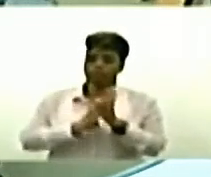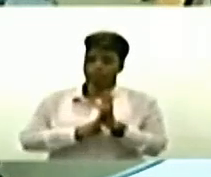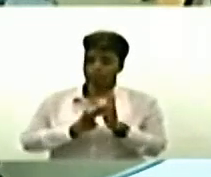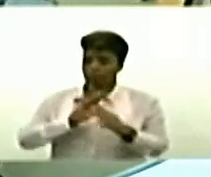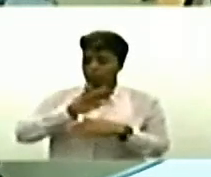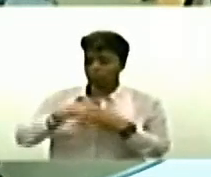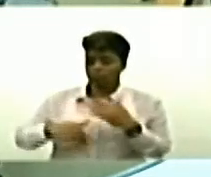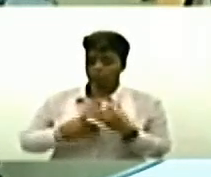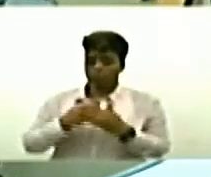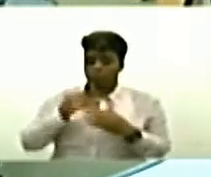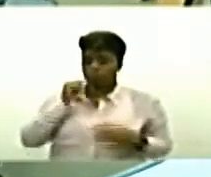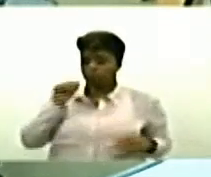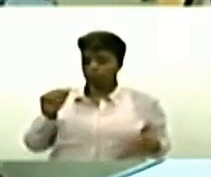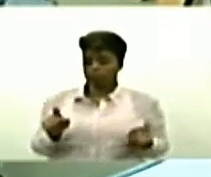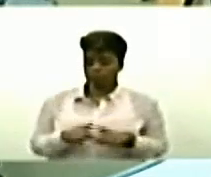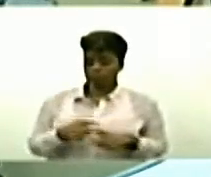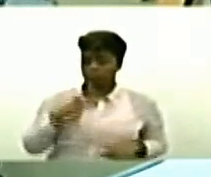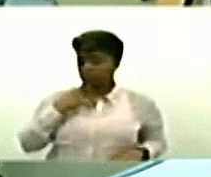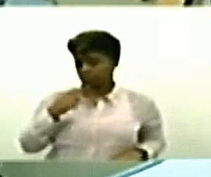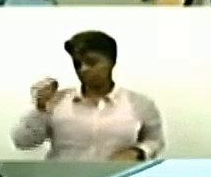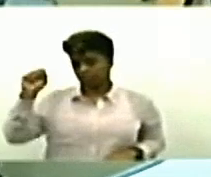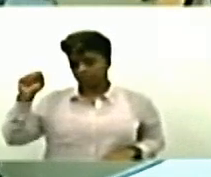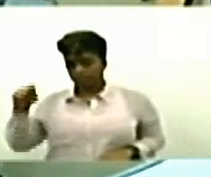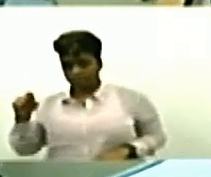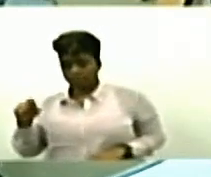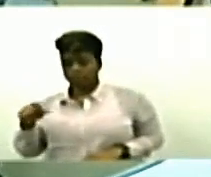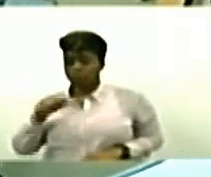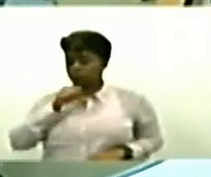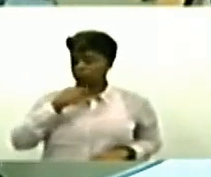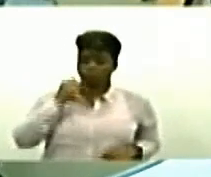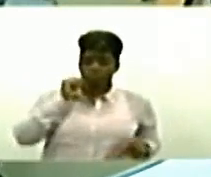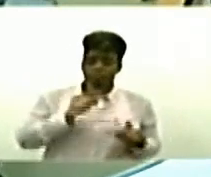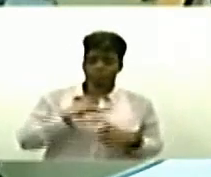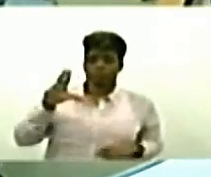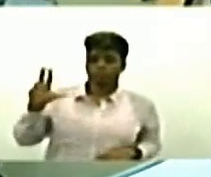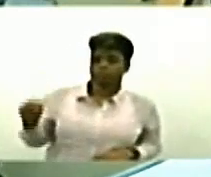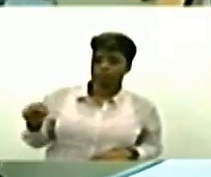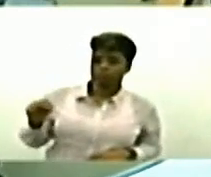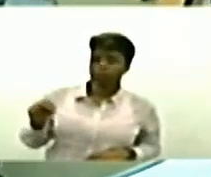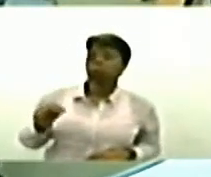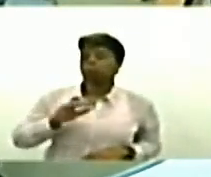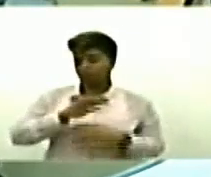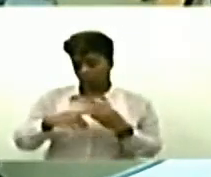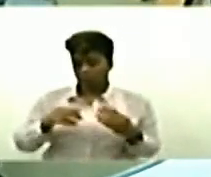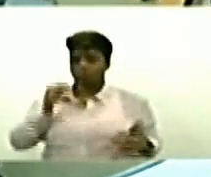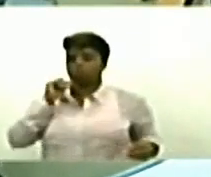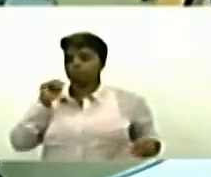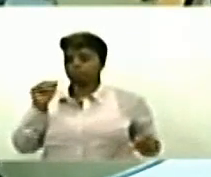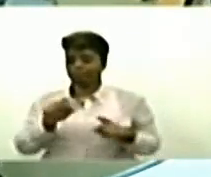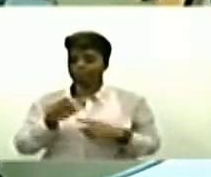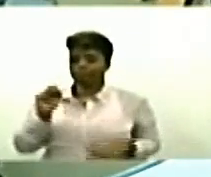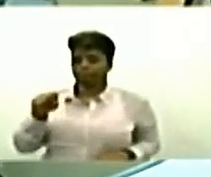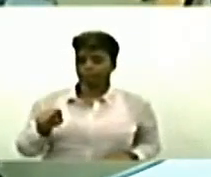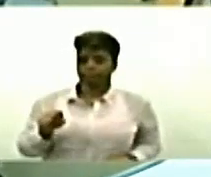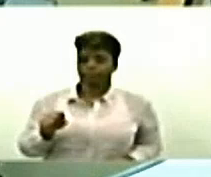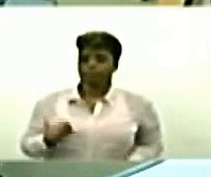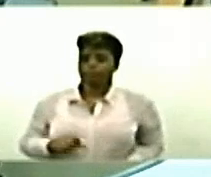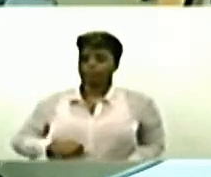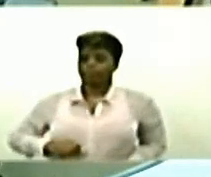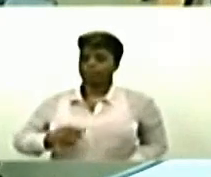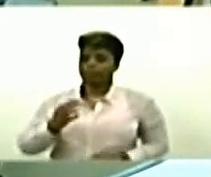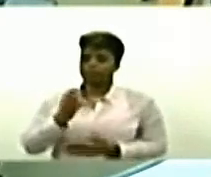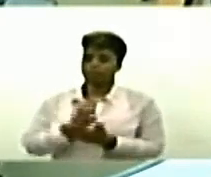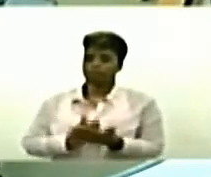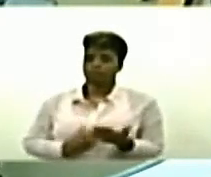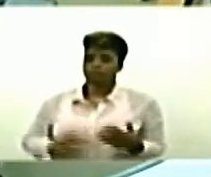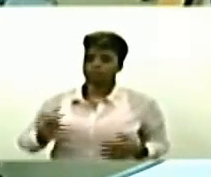opinion say aye. To the contrary opinion say nay. I think the ayes have it. The ayes do have it. Clause 8, amendment to